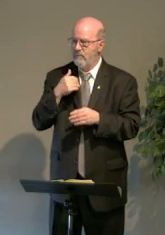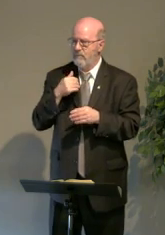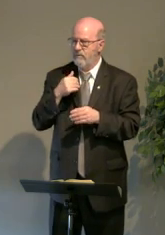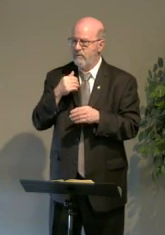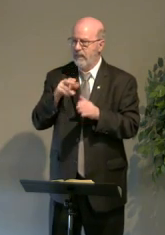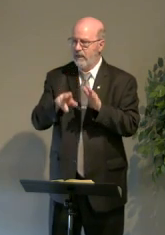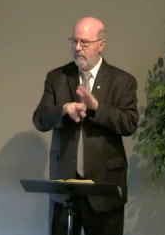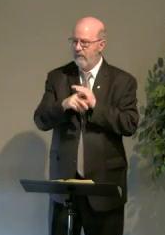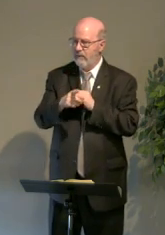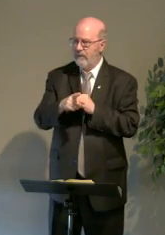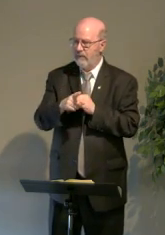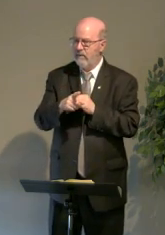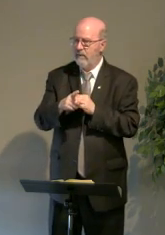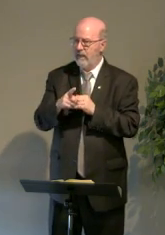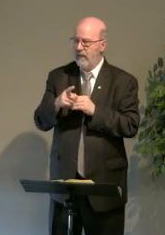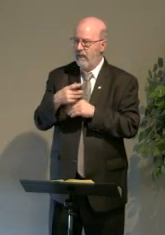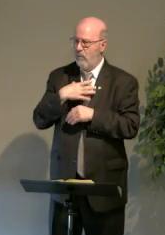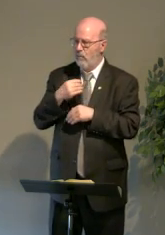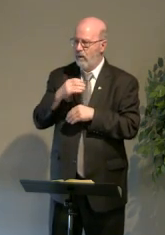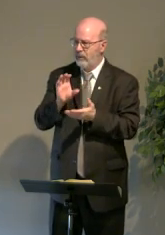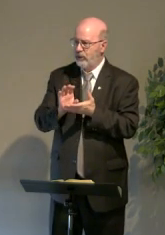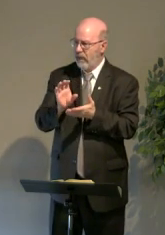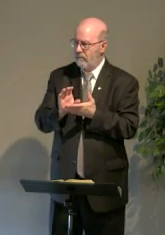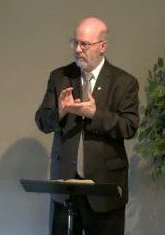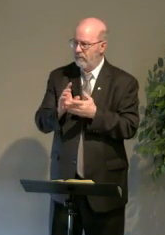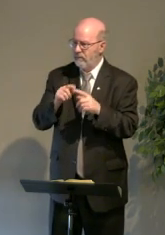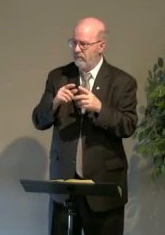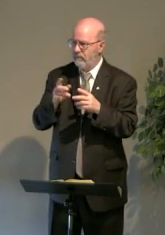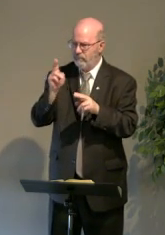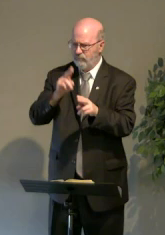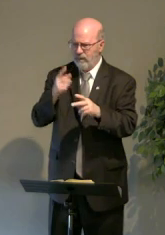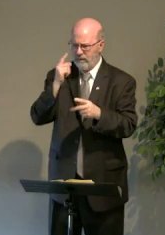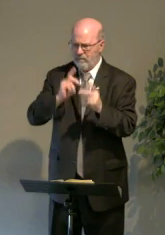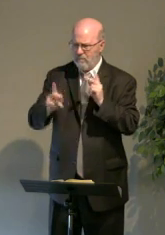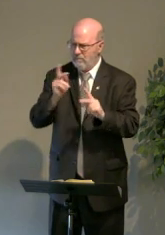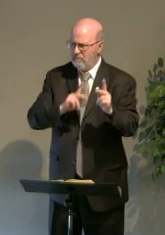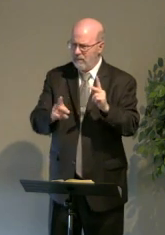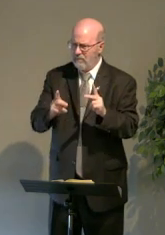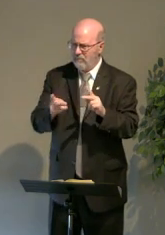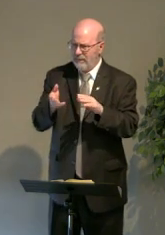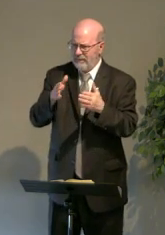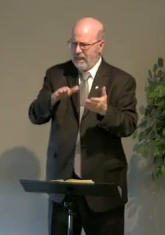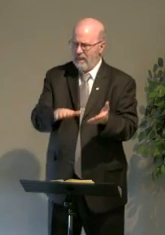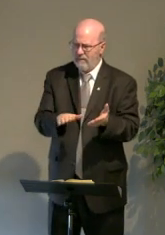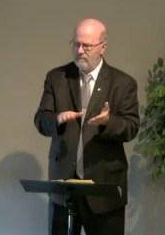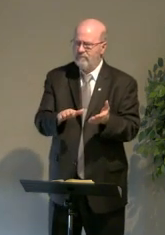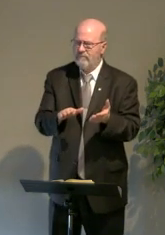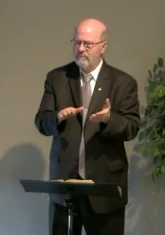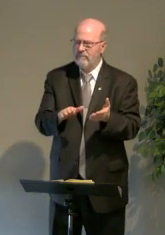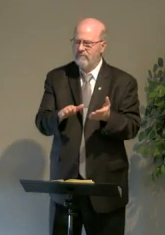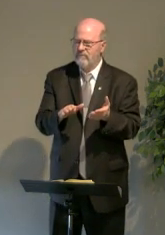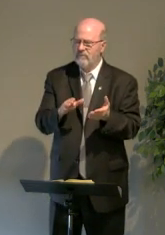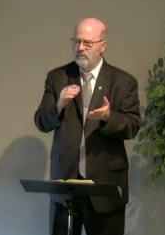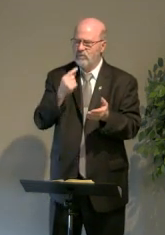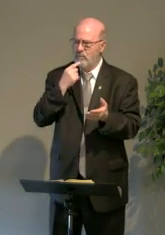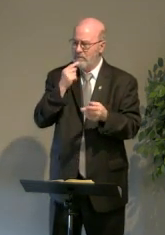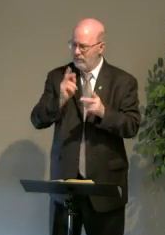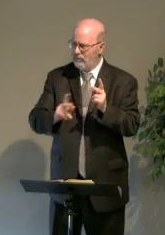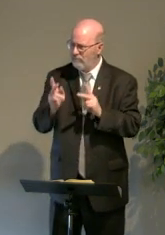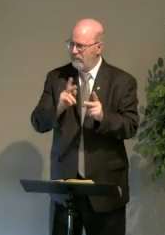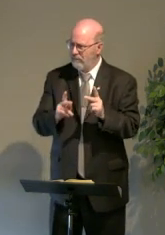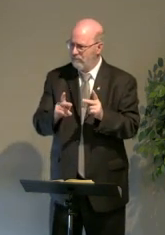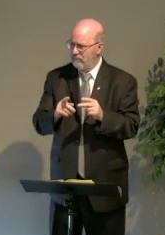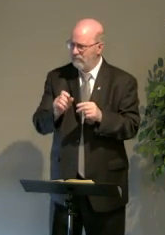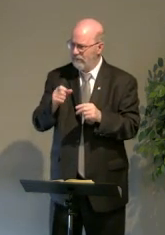there. I remember several funerals there, and I began to think about people who had passed away, and, you know, we miss those folks, right? We do